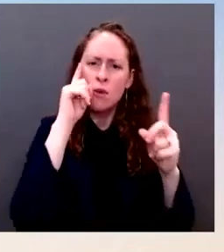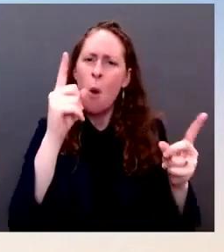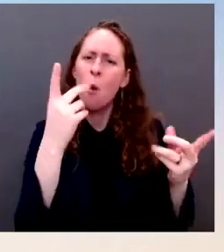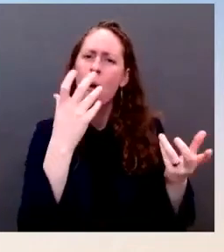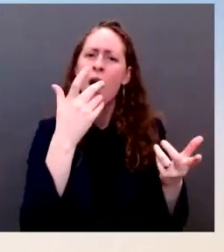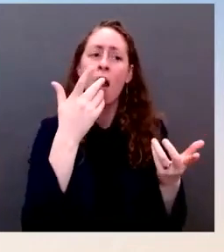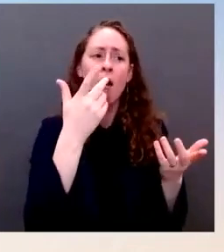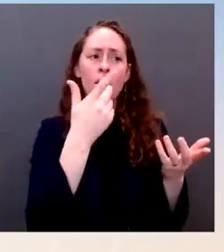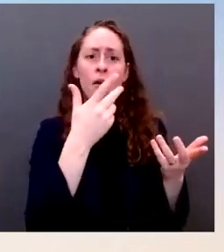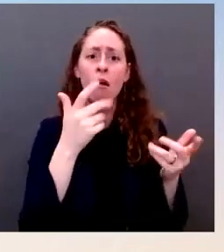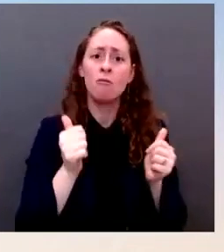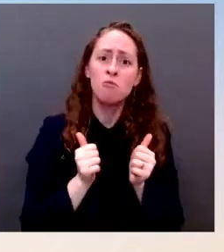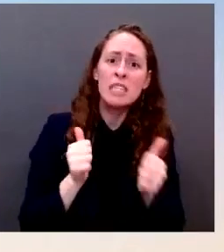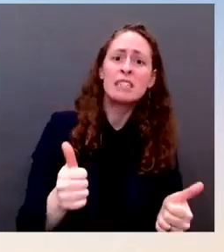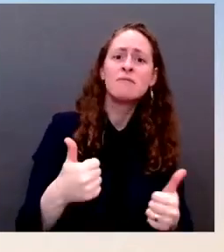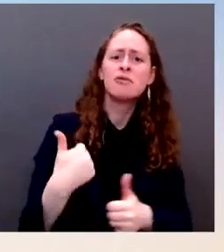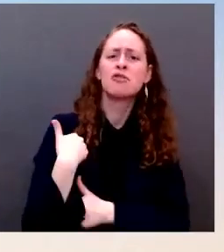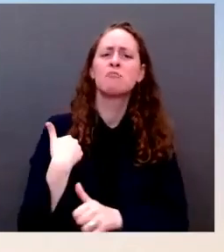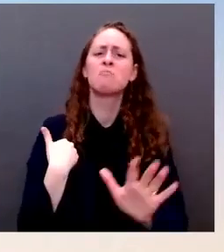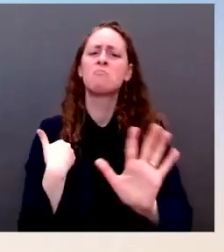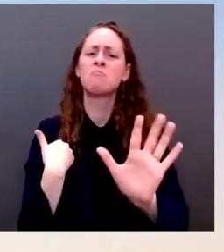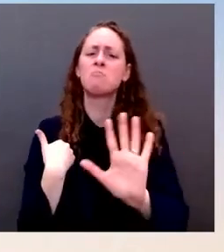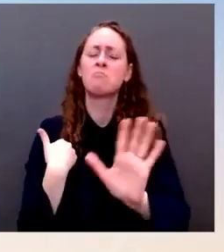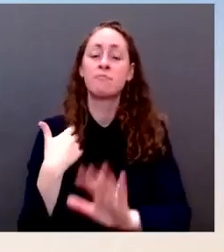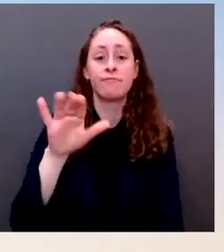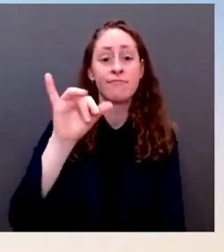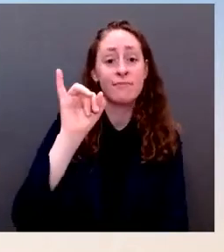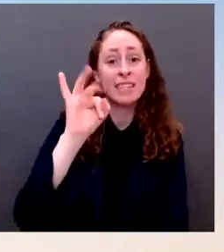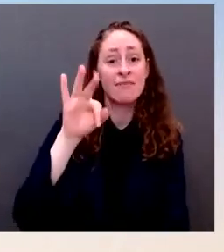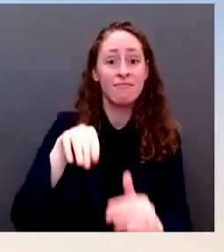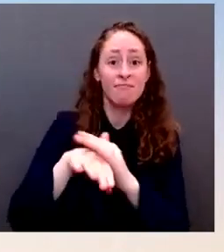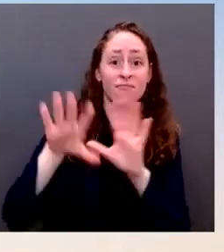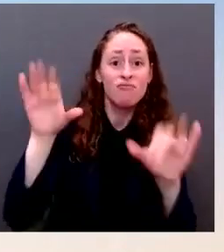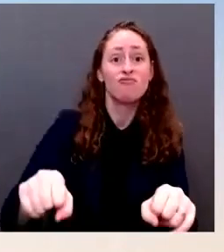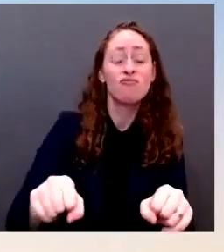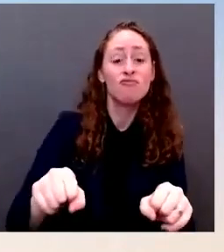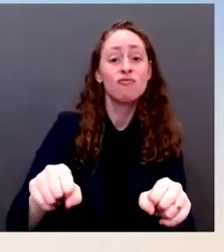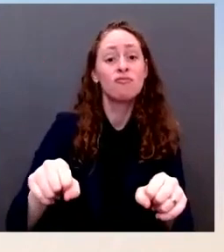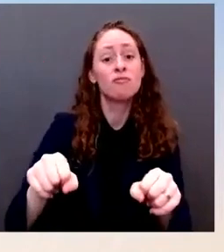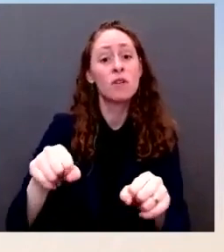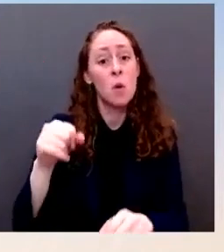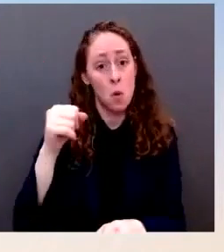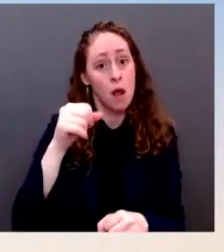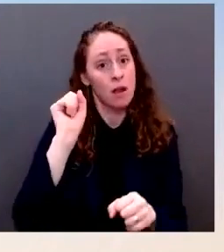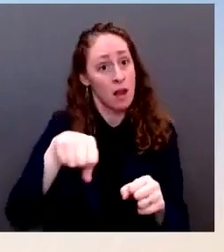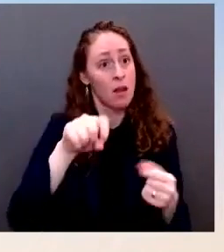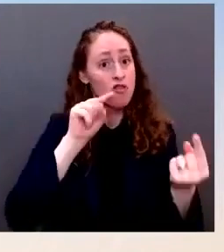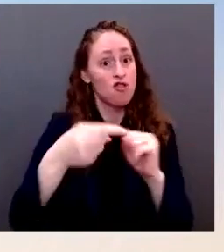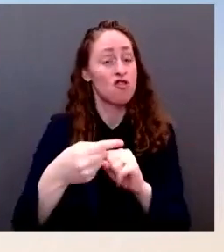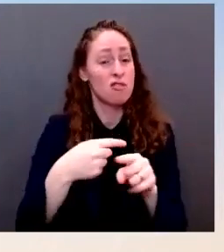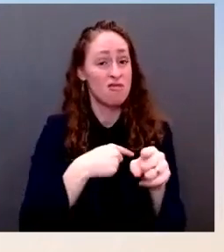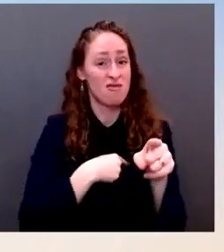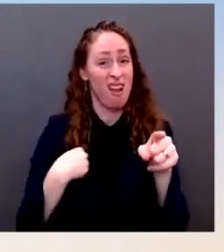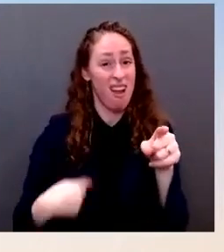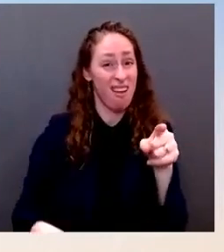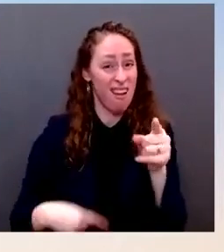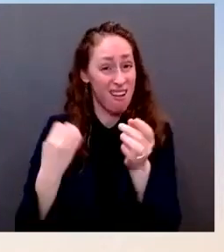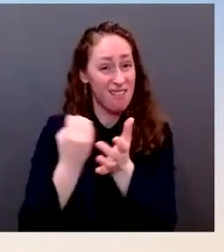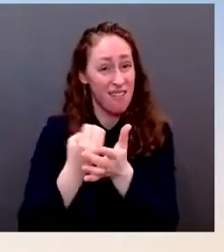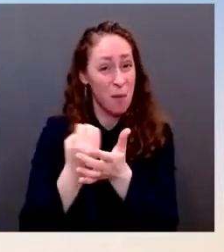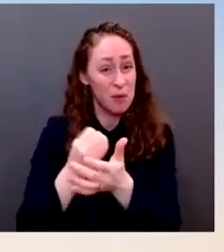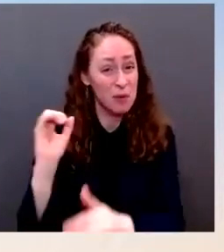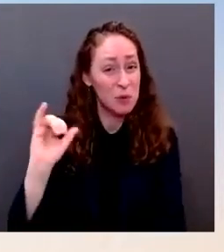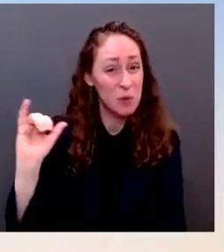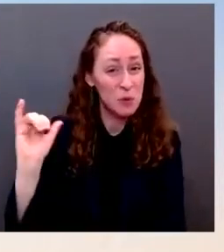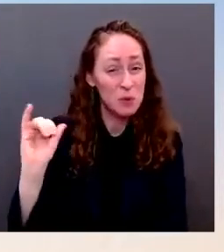world, and certainly China should know that. So certainly we have our own relationship where we engage directly at a very high